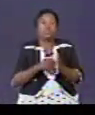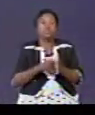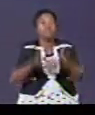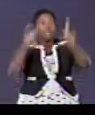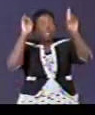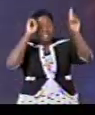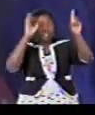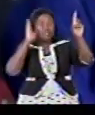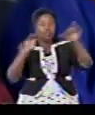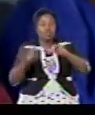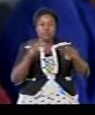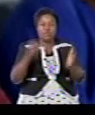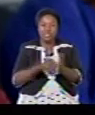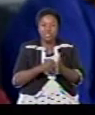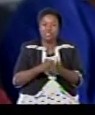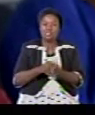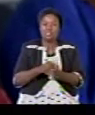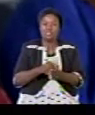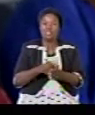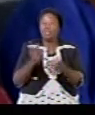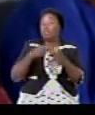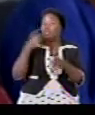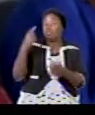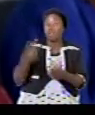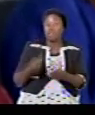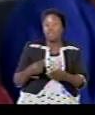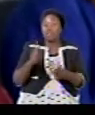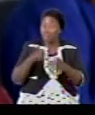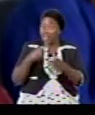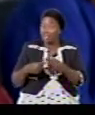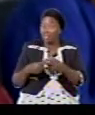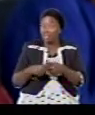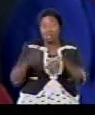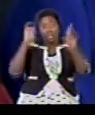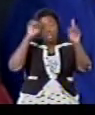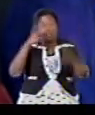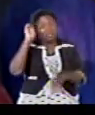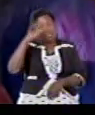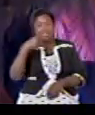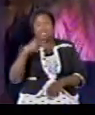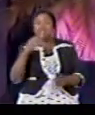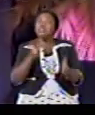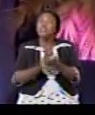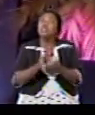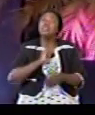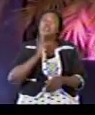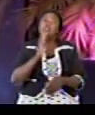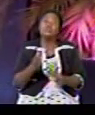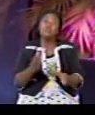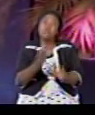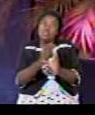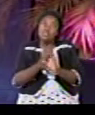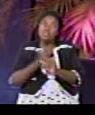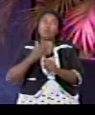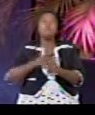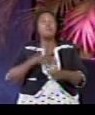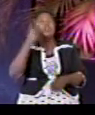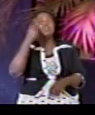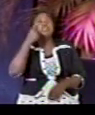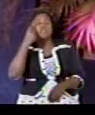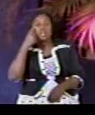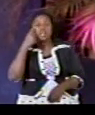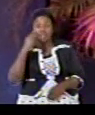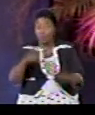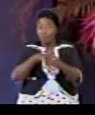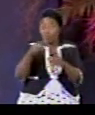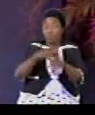will do it. Then he said that I should receive my sight. When he said